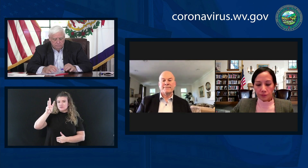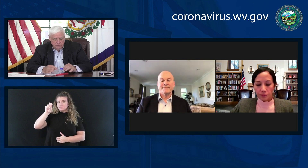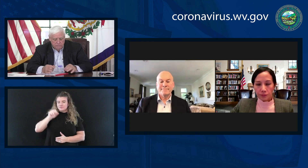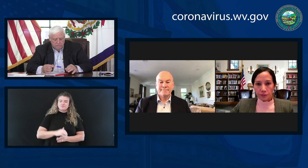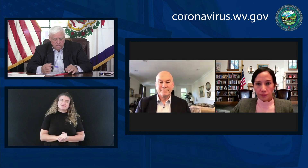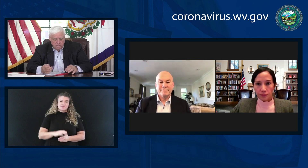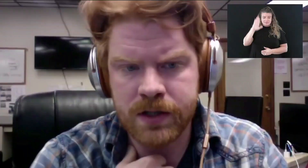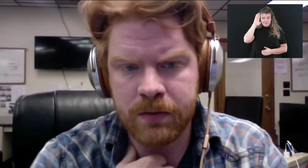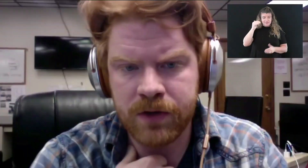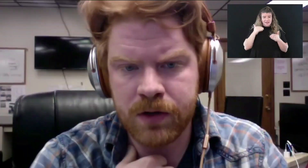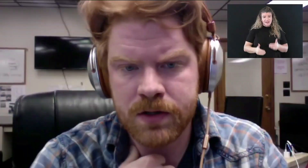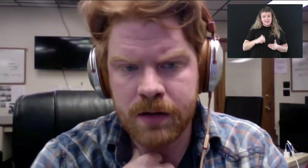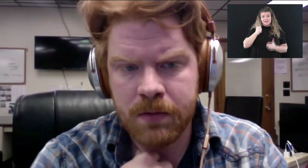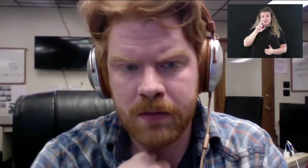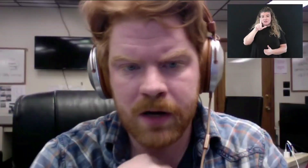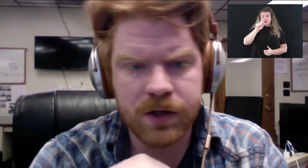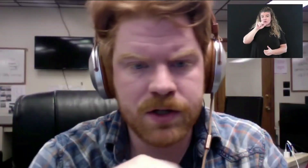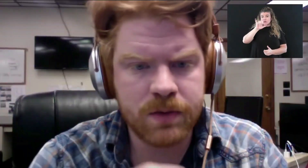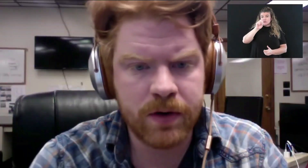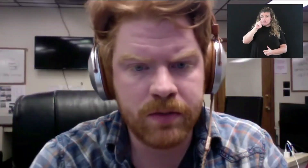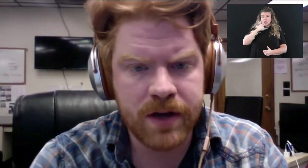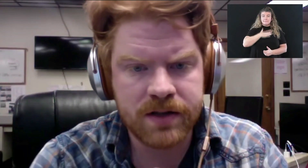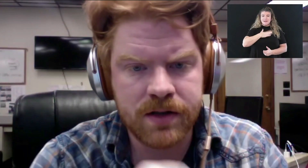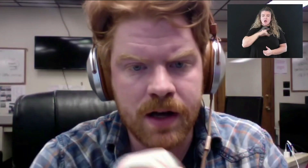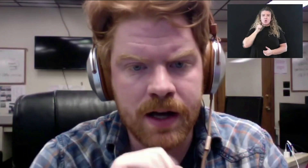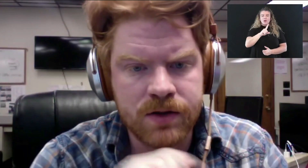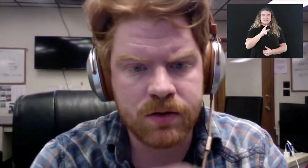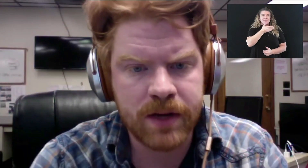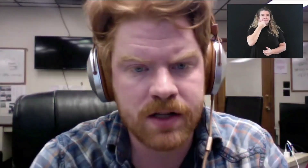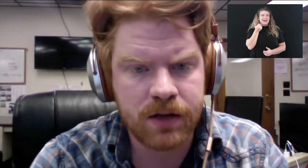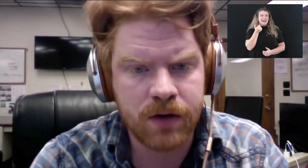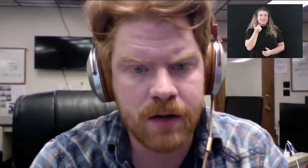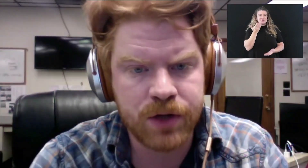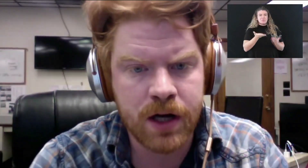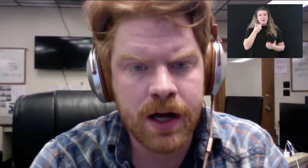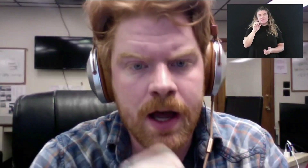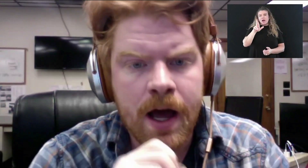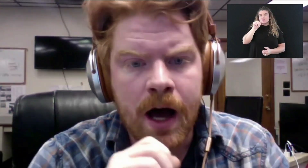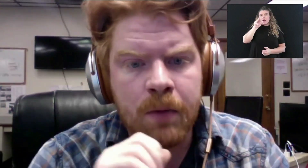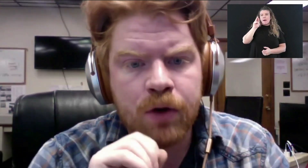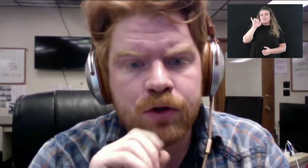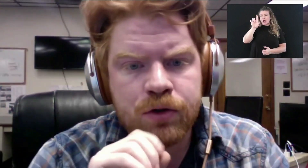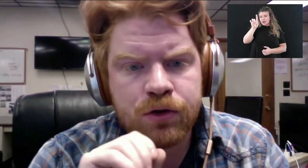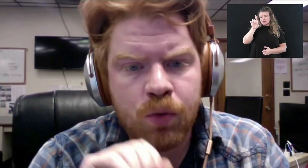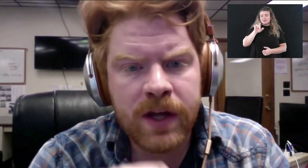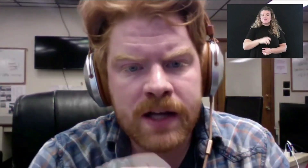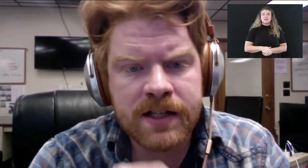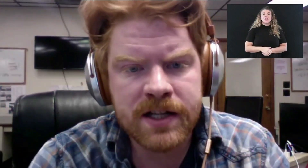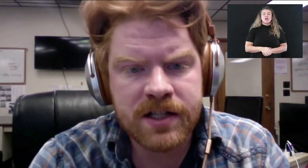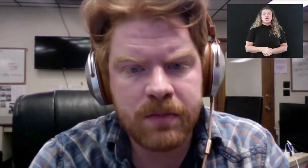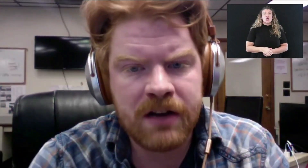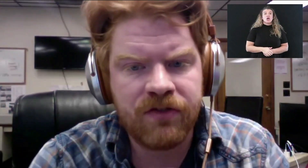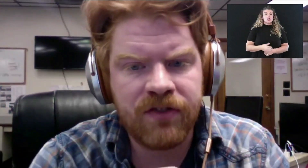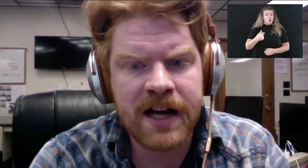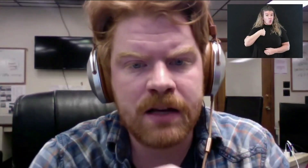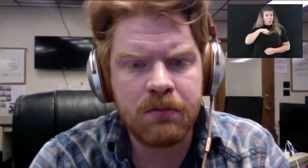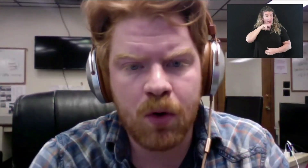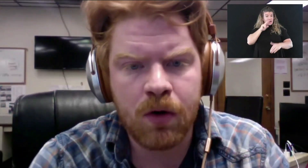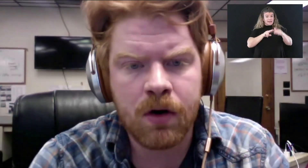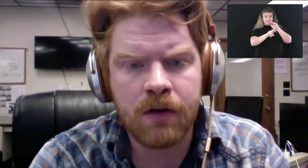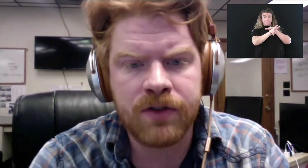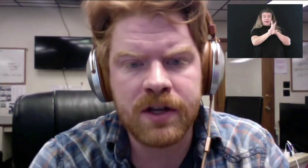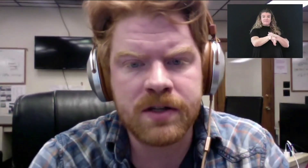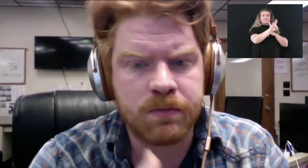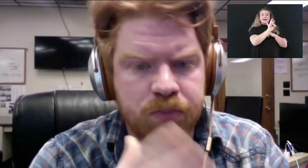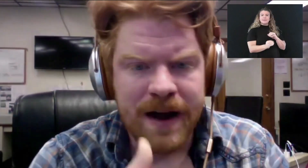this is Charles Young with WV News. My question is probably best answered by Dr. Amjad. Do we anticipate finding